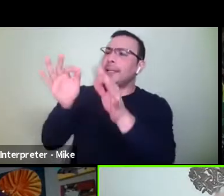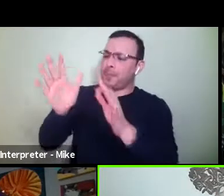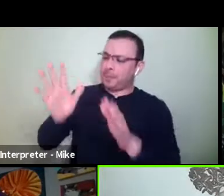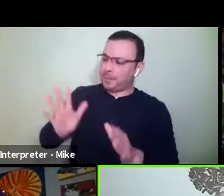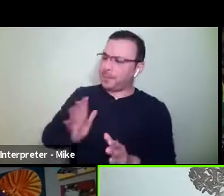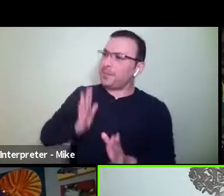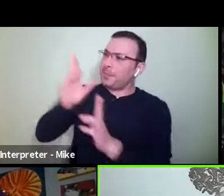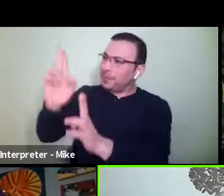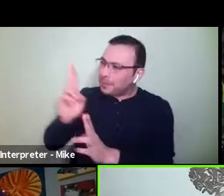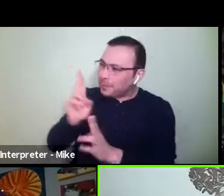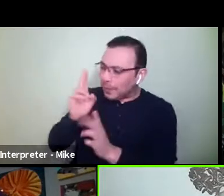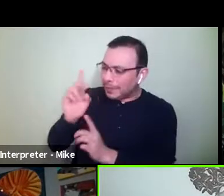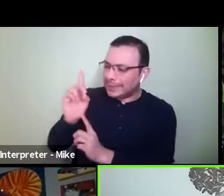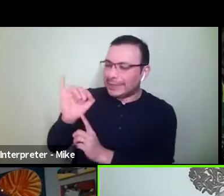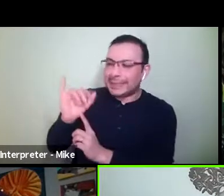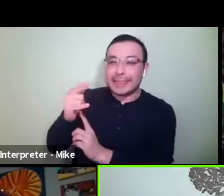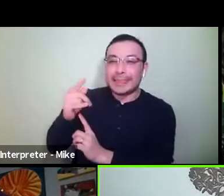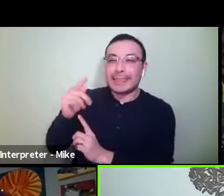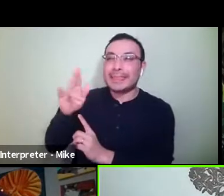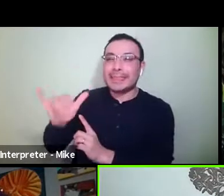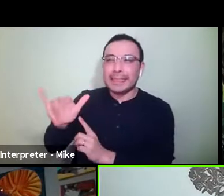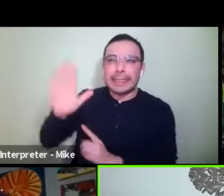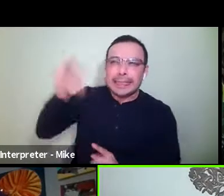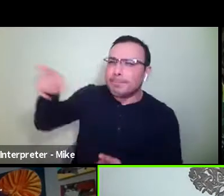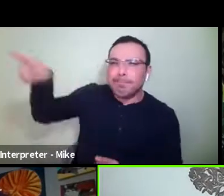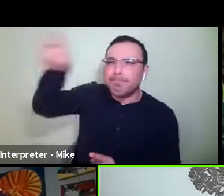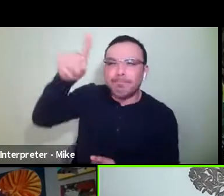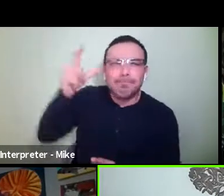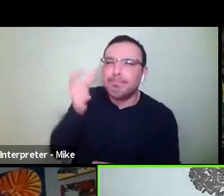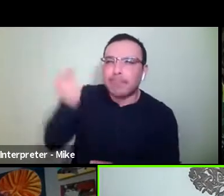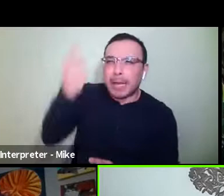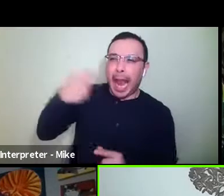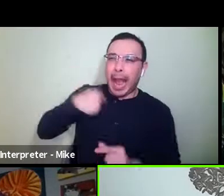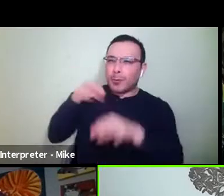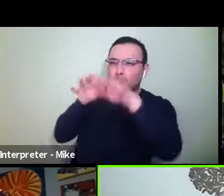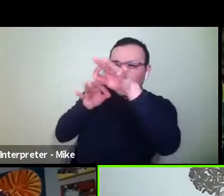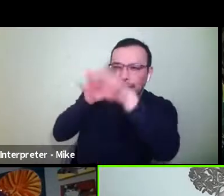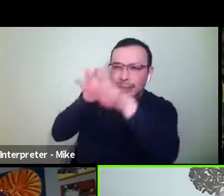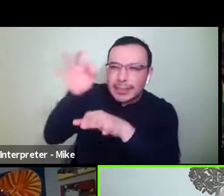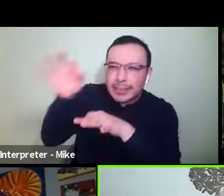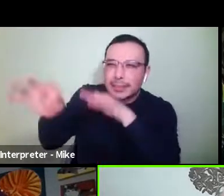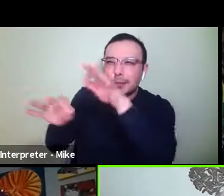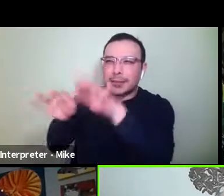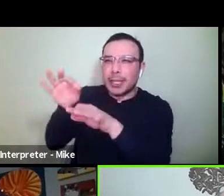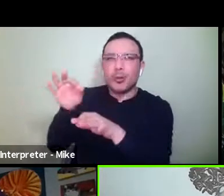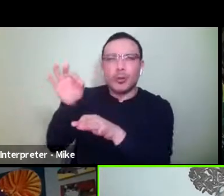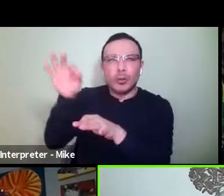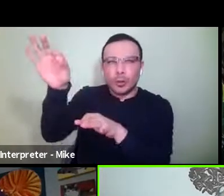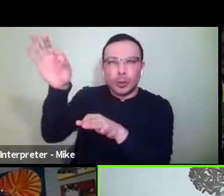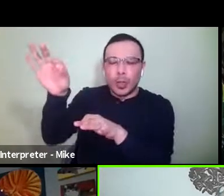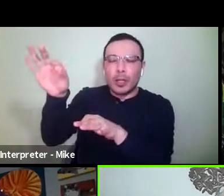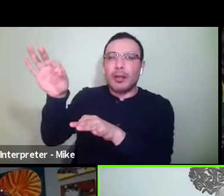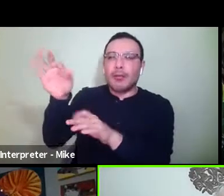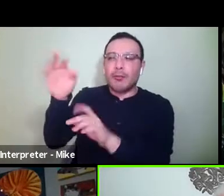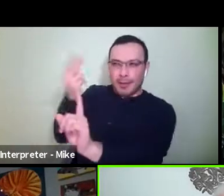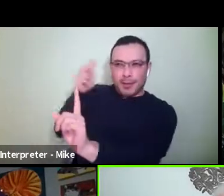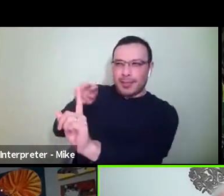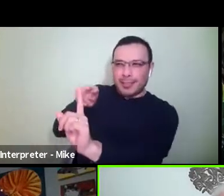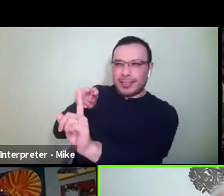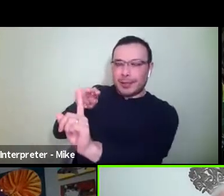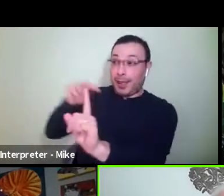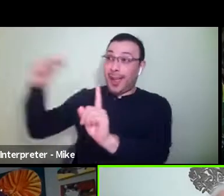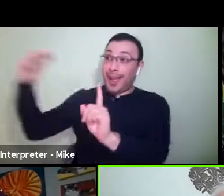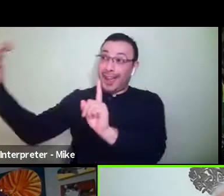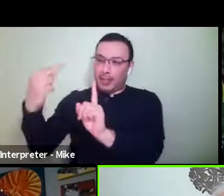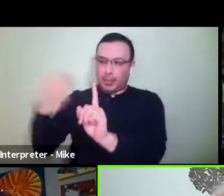dignity that asks to be recognized in distinctive ways. And I wondered if